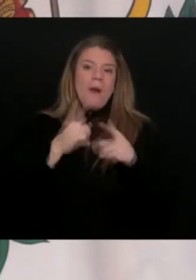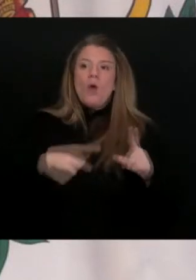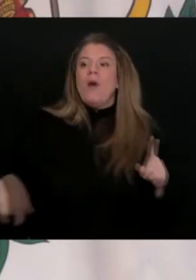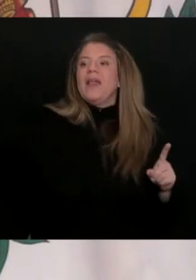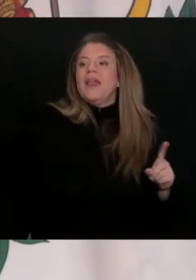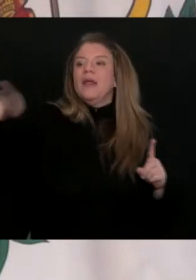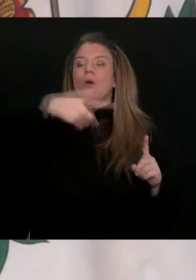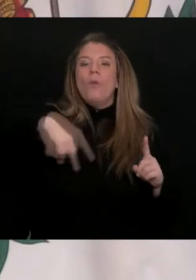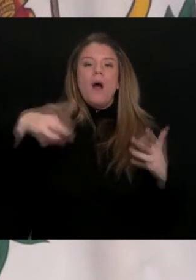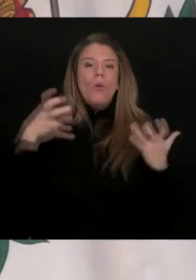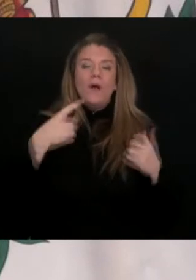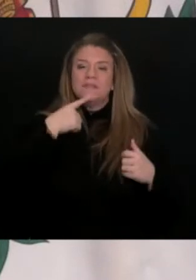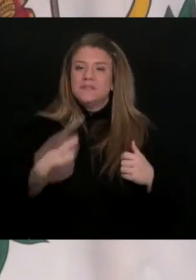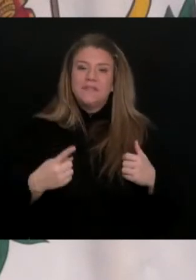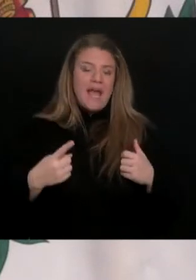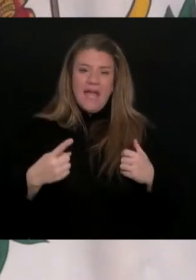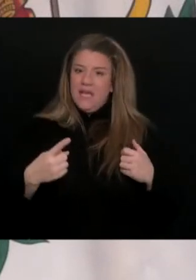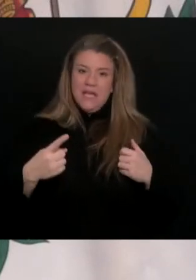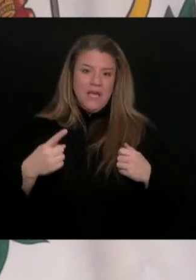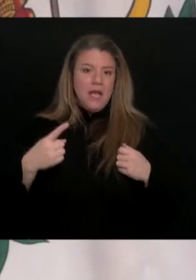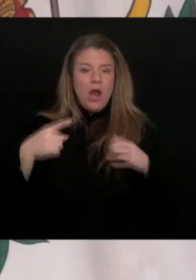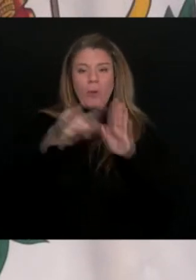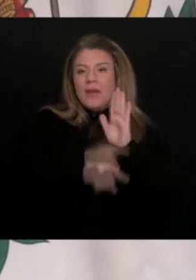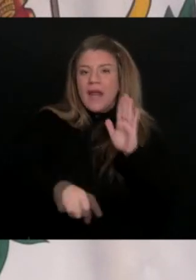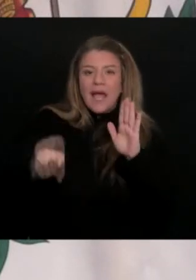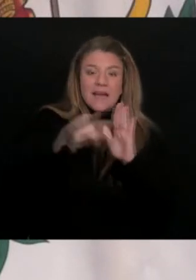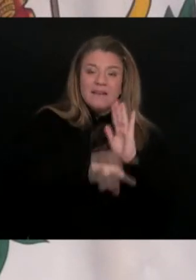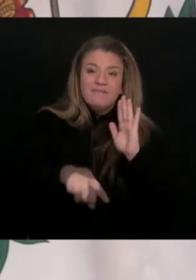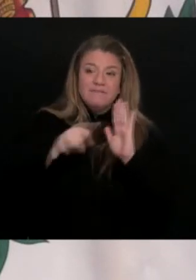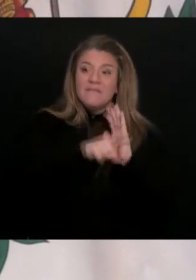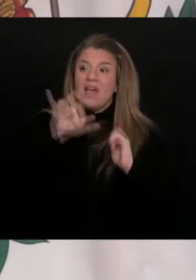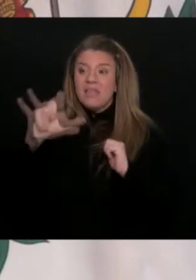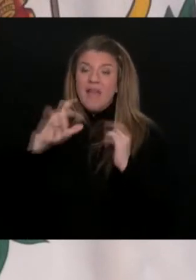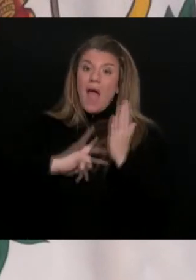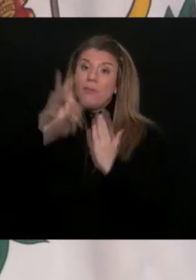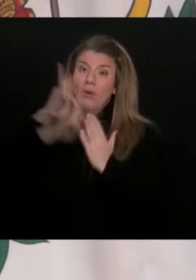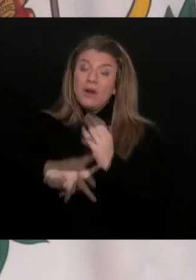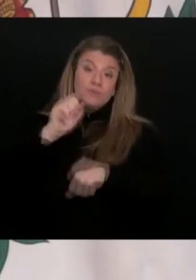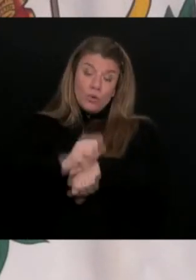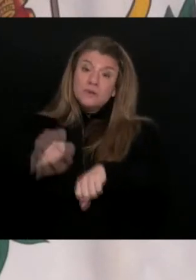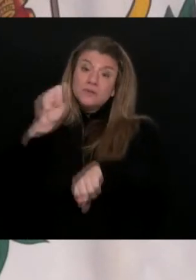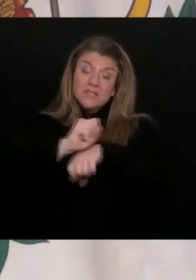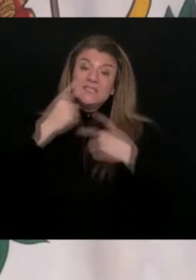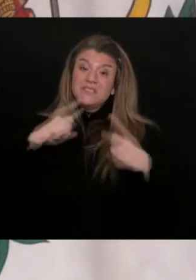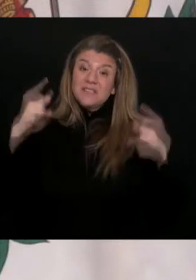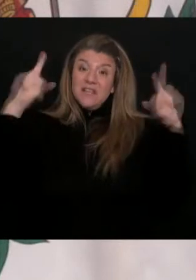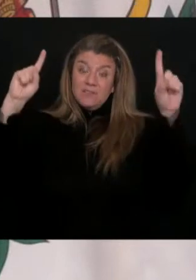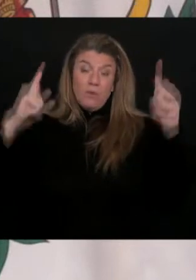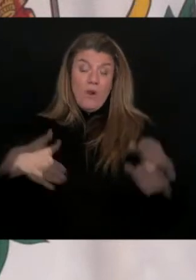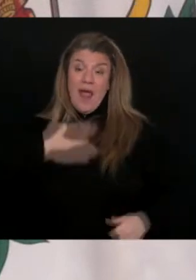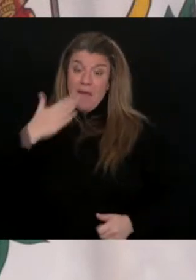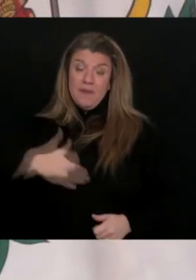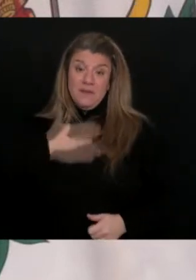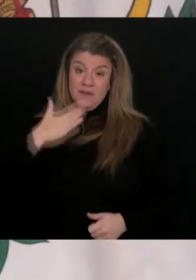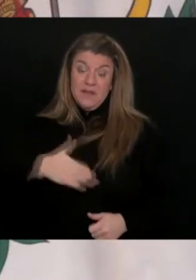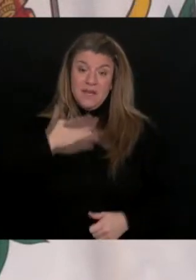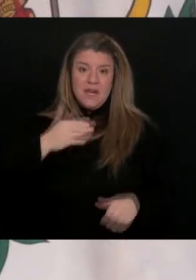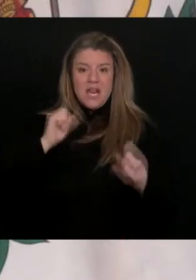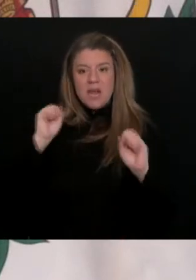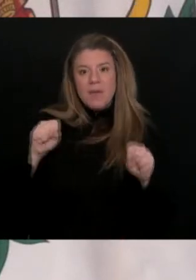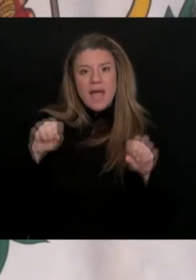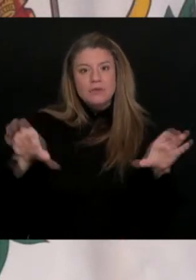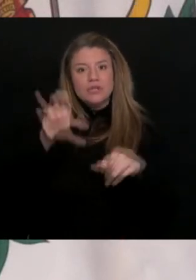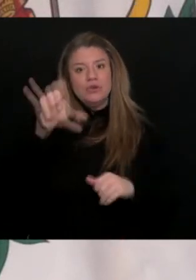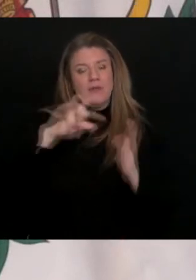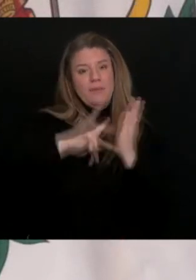tries to say or throw mud, that program has really worked, and we've been very, very, very happy and very fortunate to be able to do